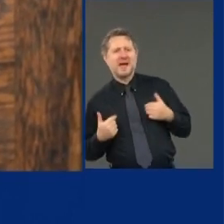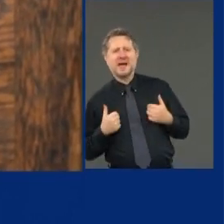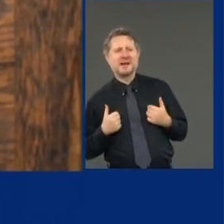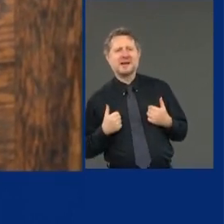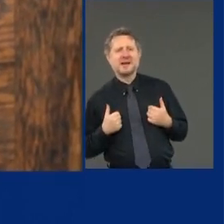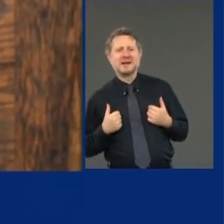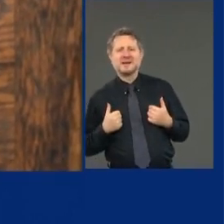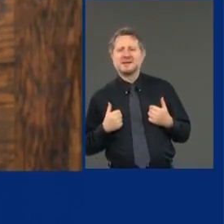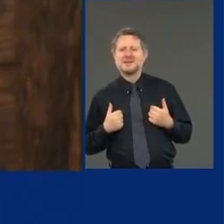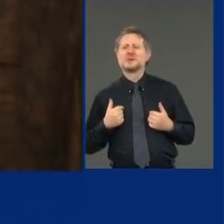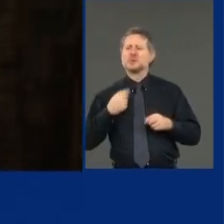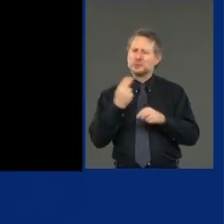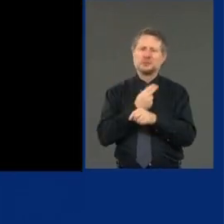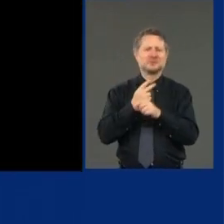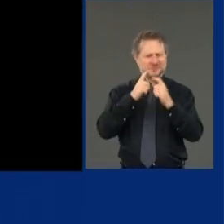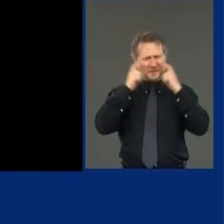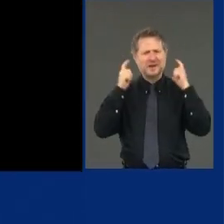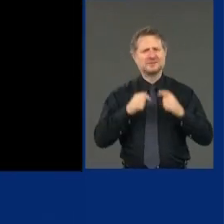Mask up.